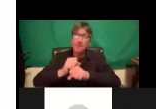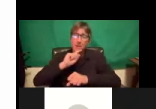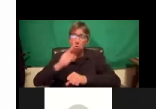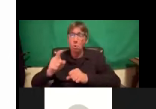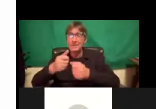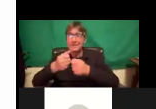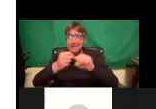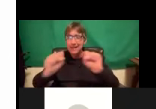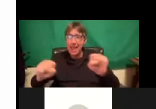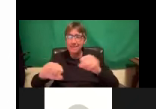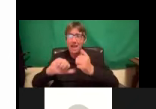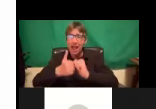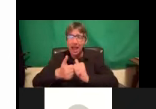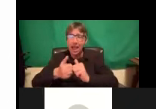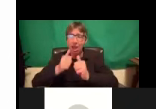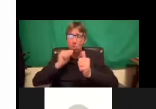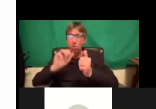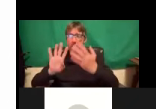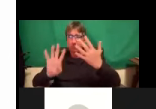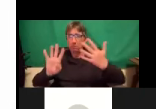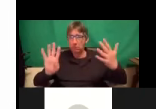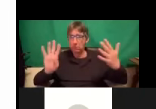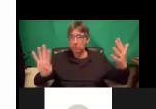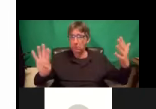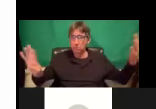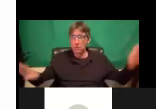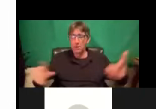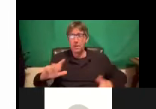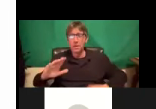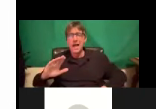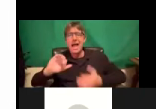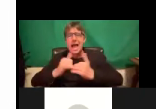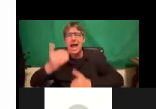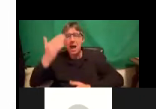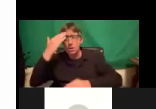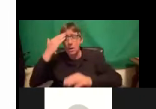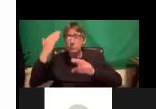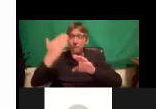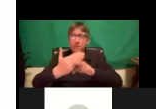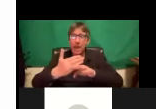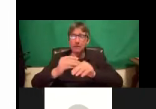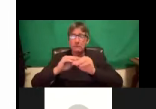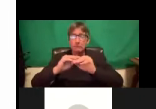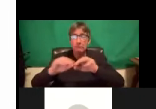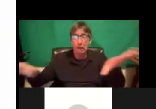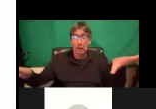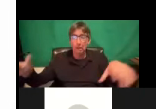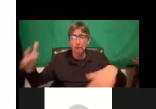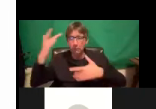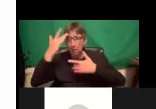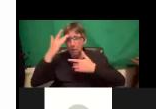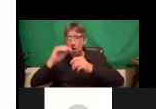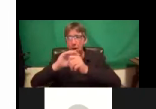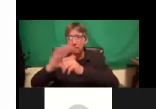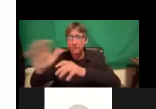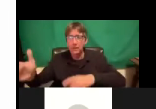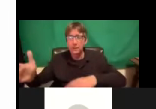spreading, COVID in a week or two from there? So 2 months is a lot of time, and then that came like